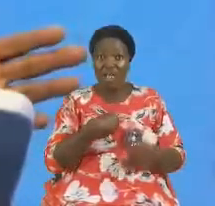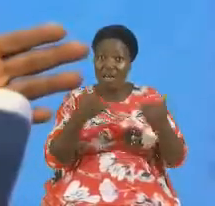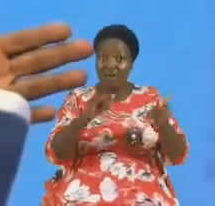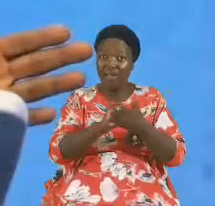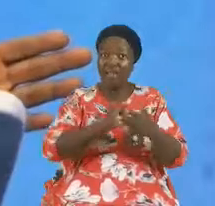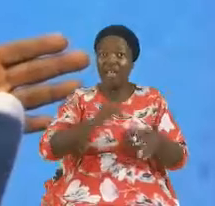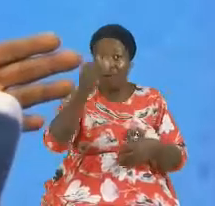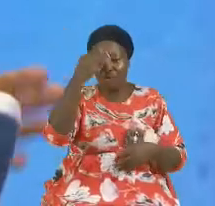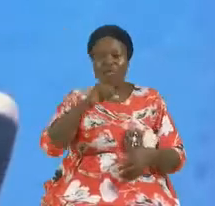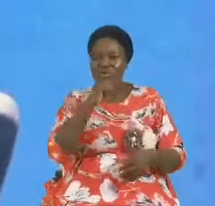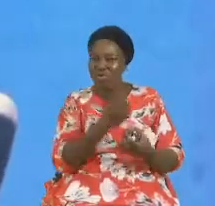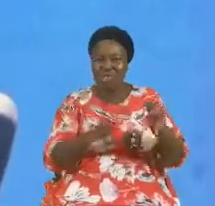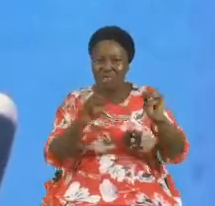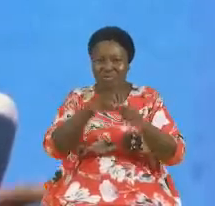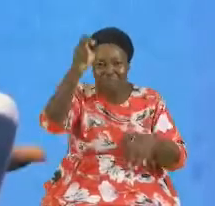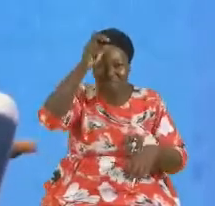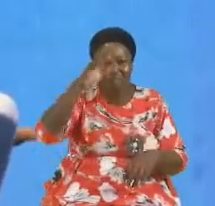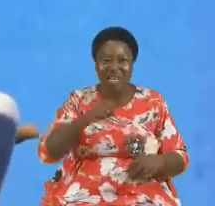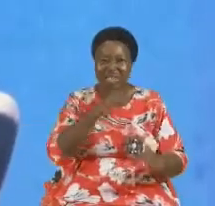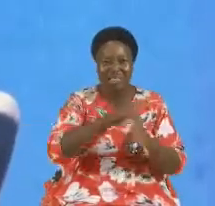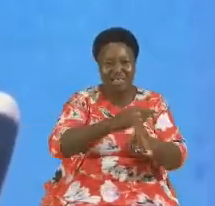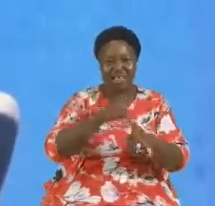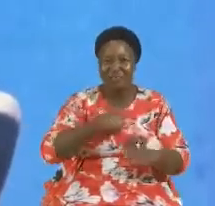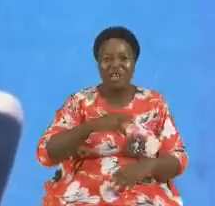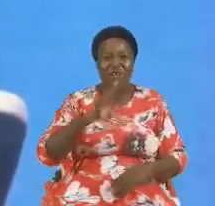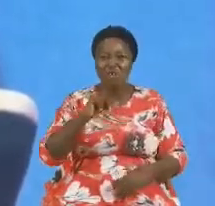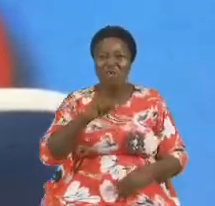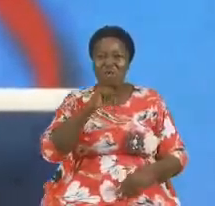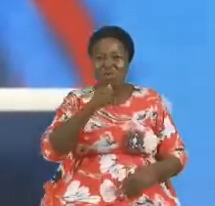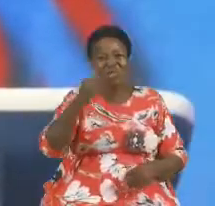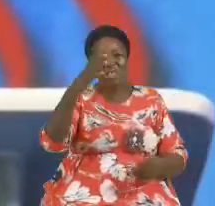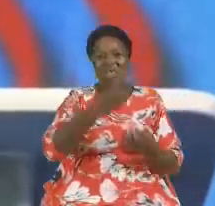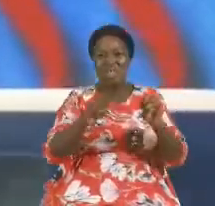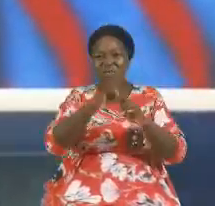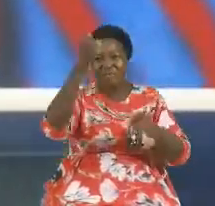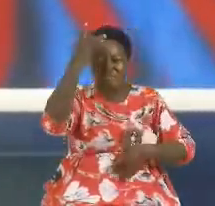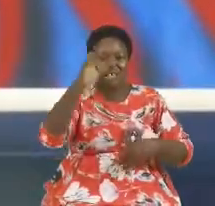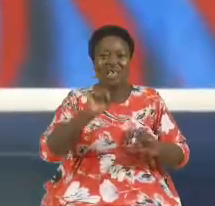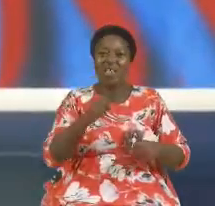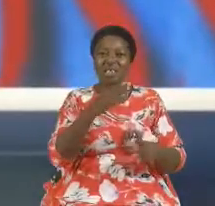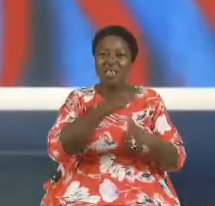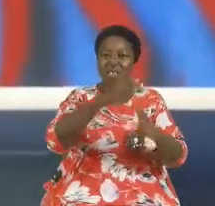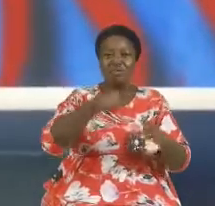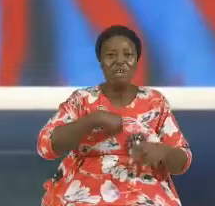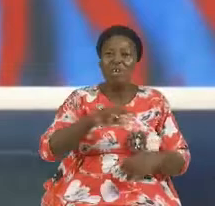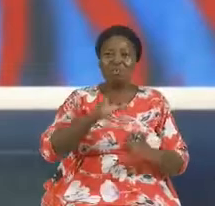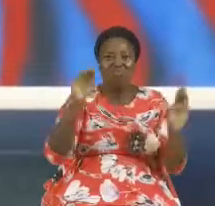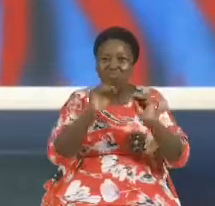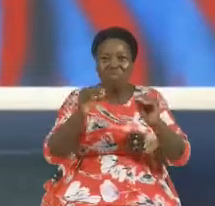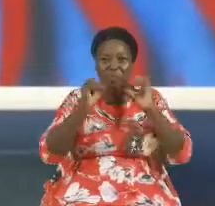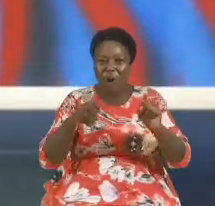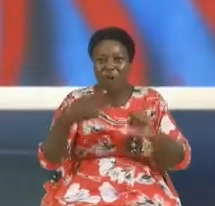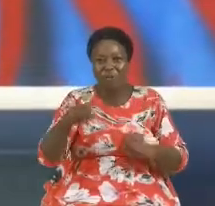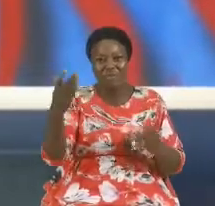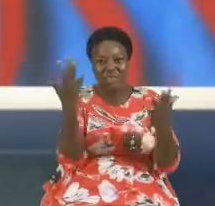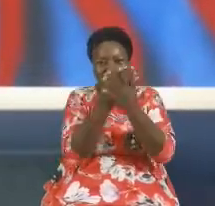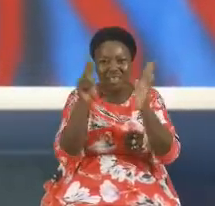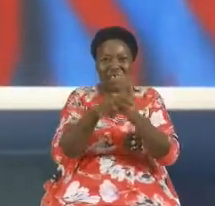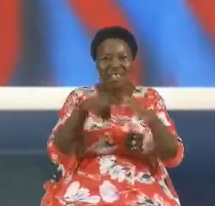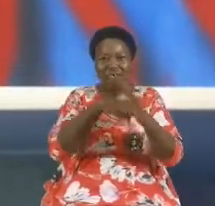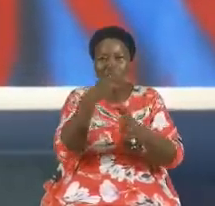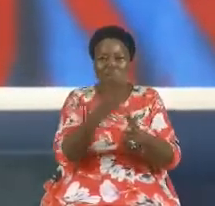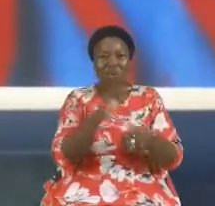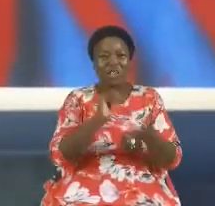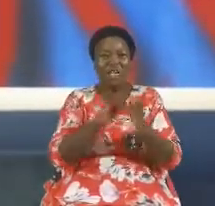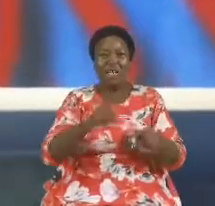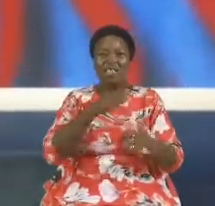the Lord has set before me, now that I know, not even Satan can hinder you. Not sickness can hinder you.